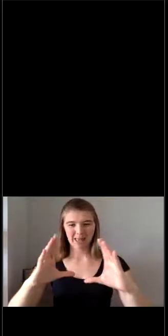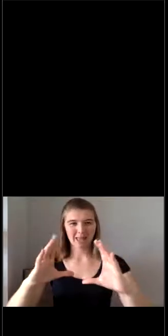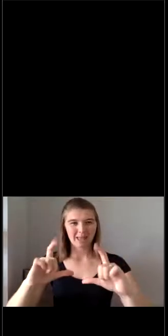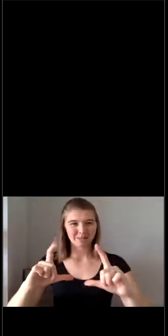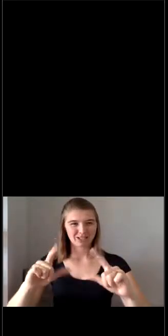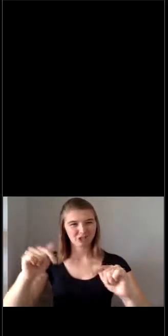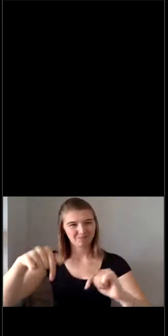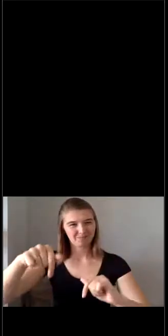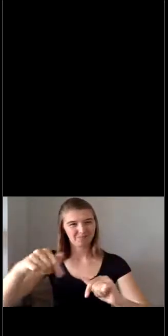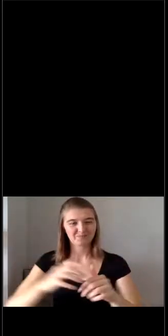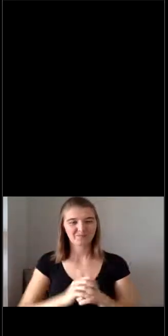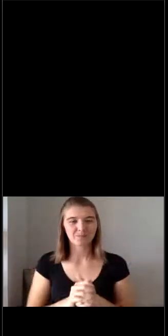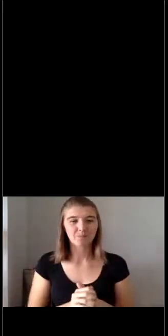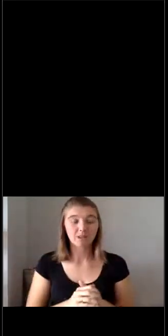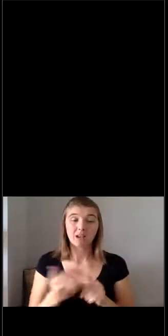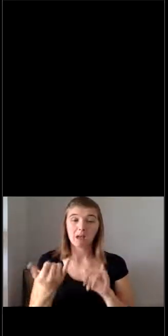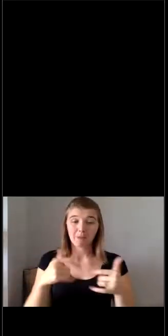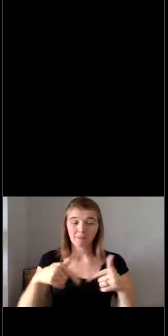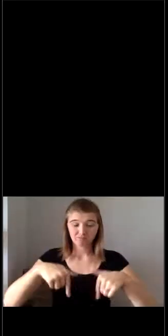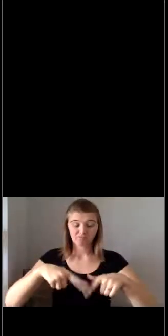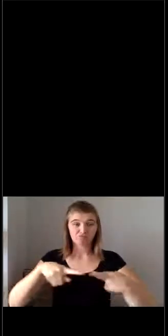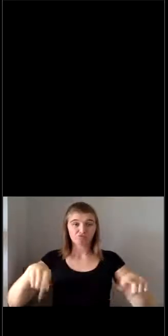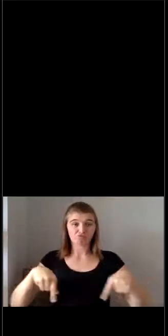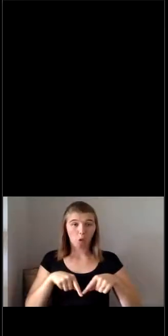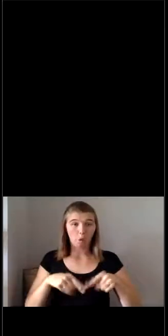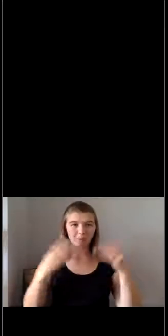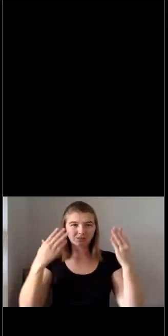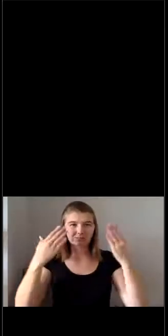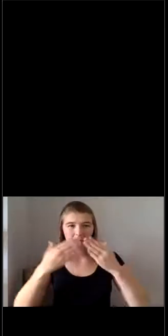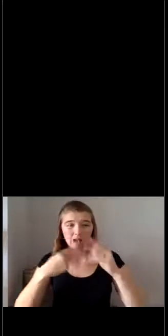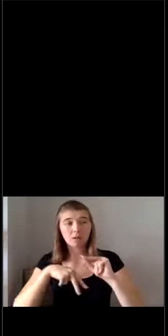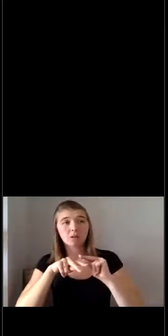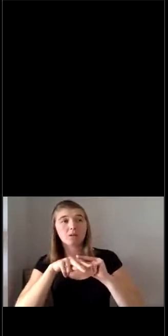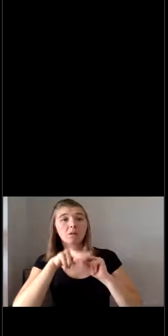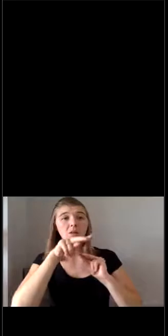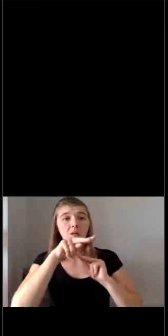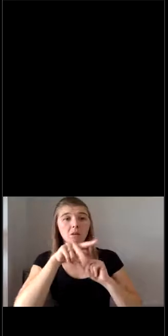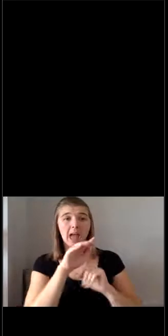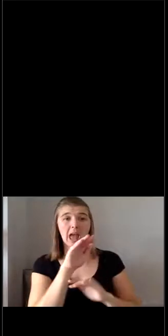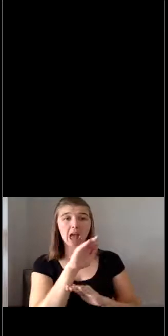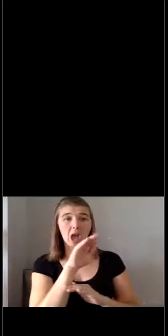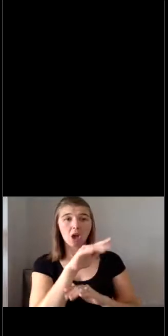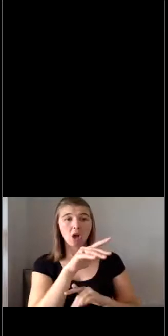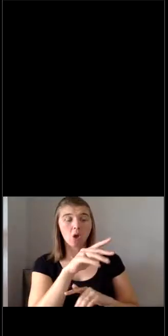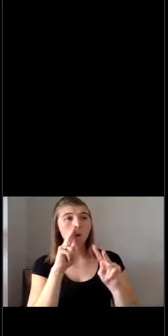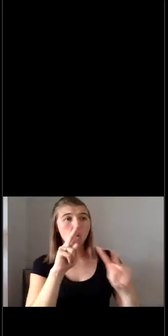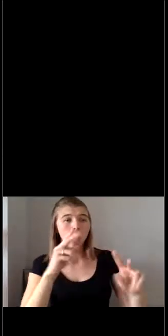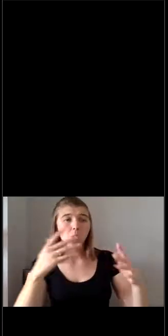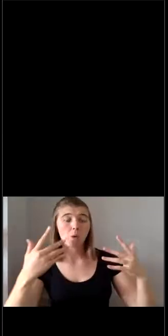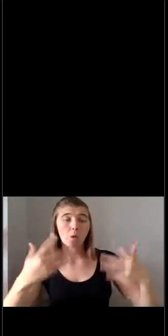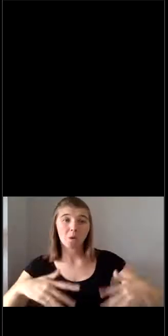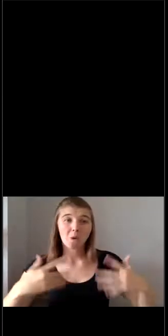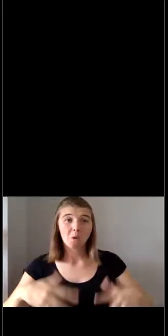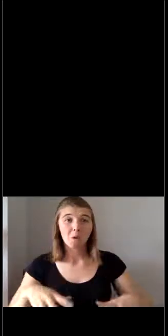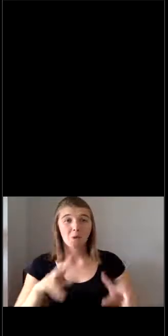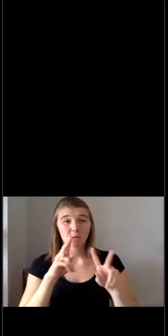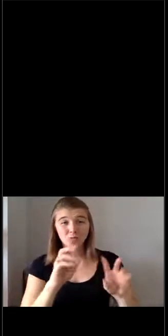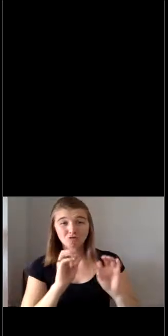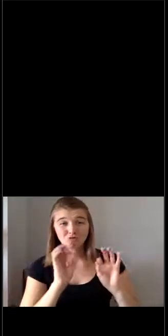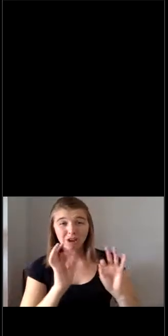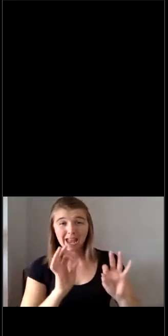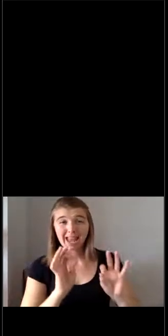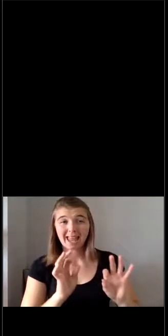looking out, yes, we can see the beautiful sea and the kind of the light outside looks great. But sometimes we know we have those days where we're standing